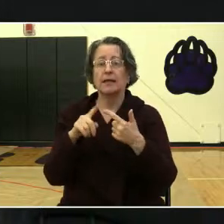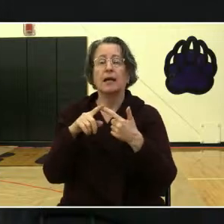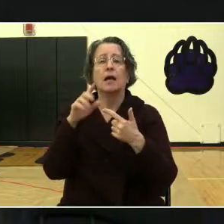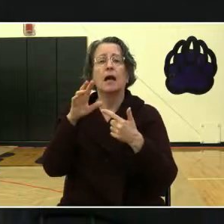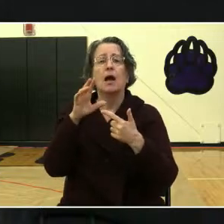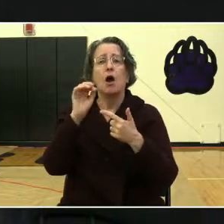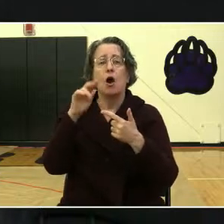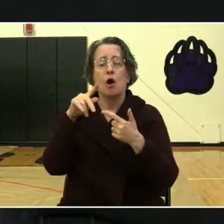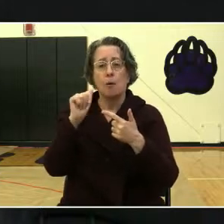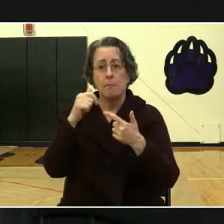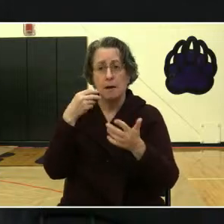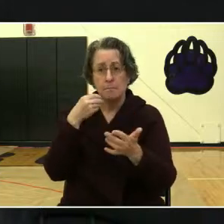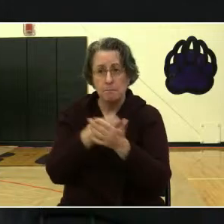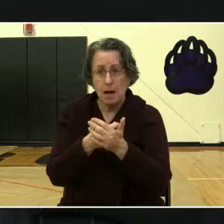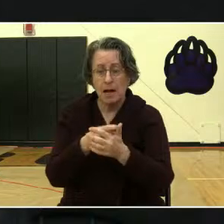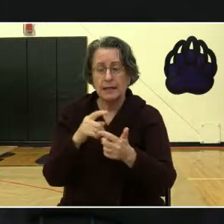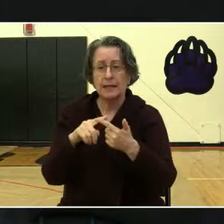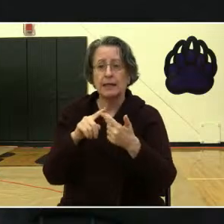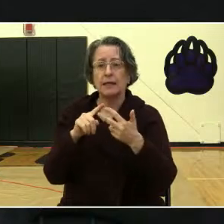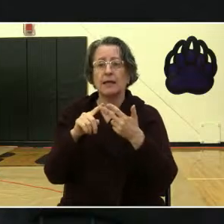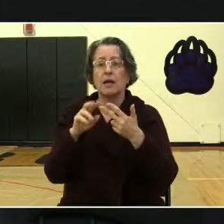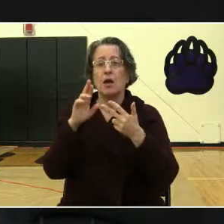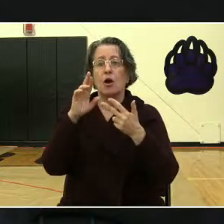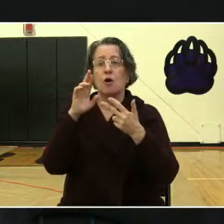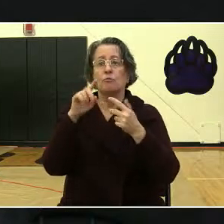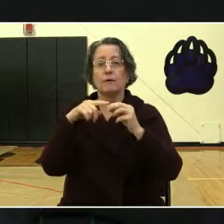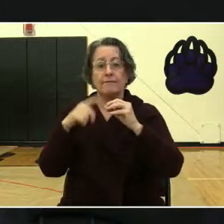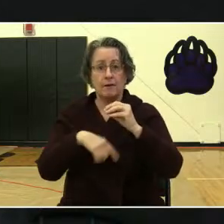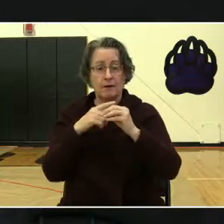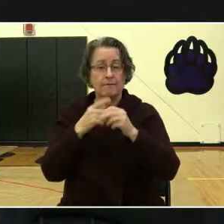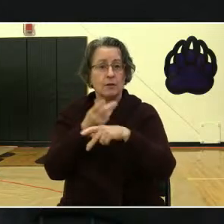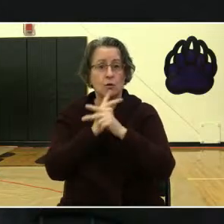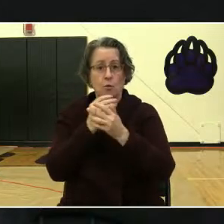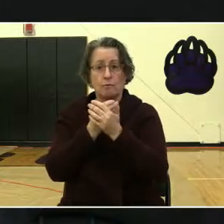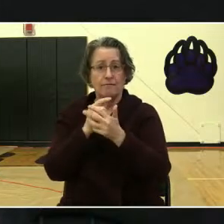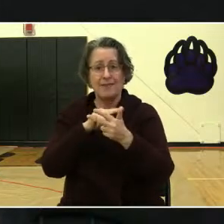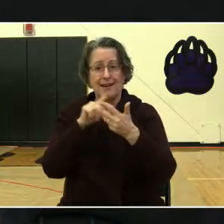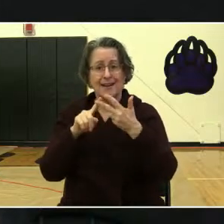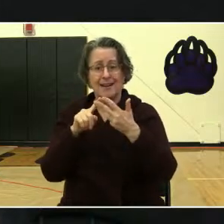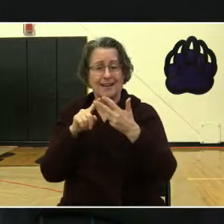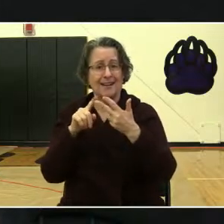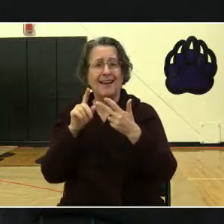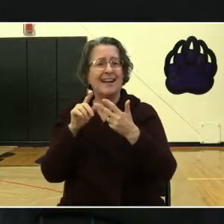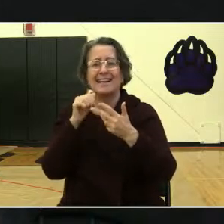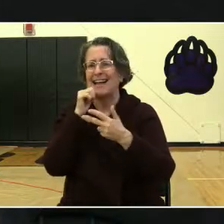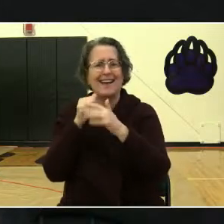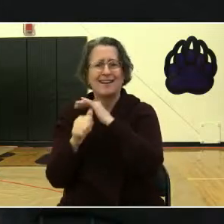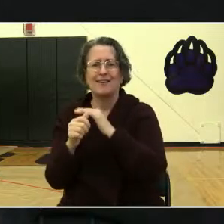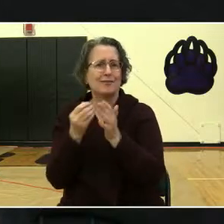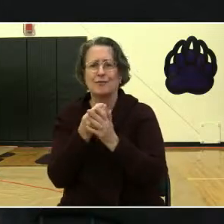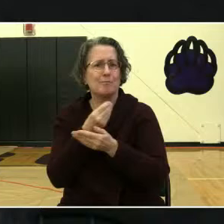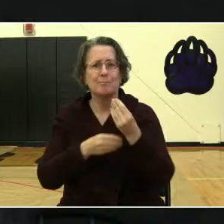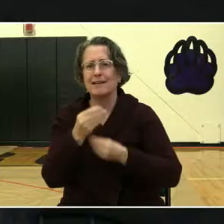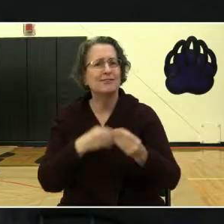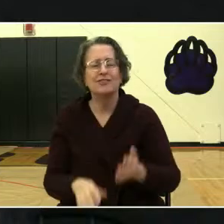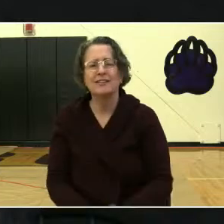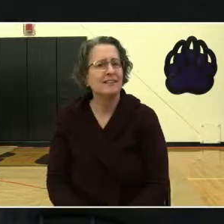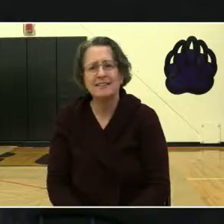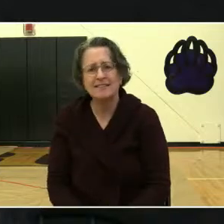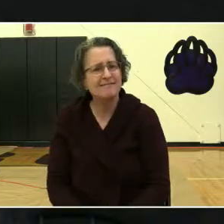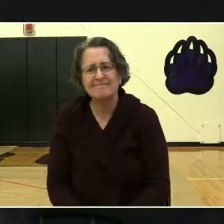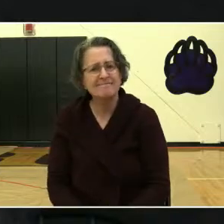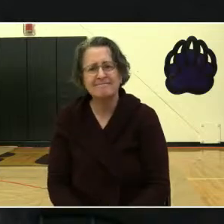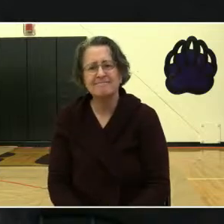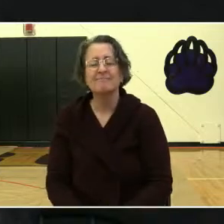budget so uh while those issues were raised at um the informational meeting